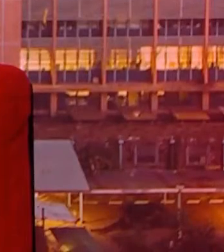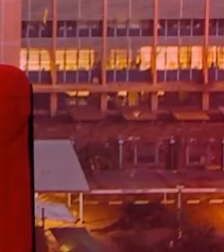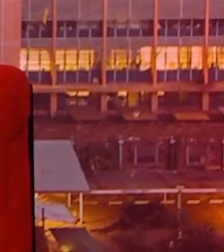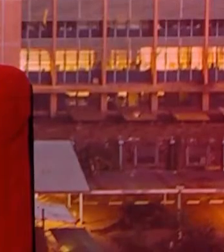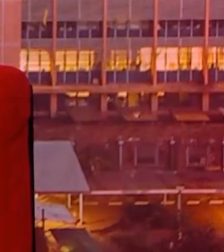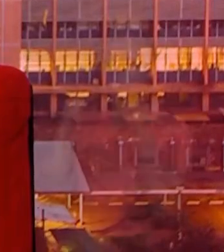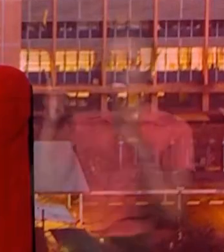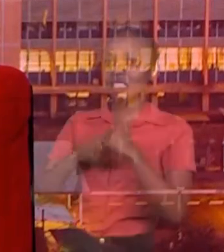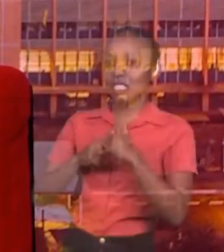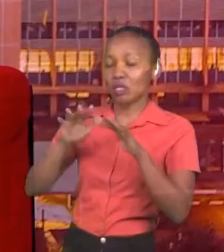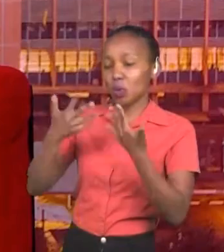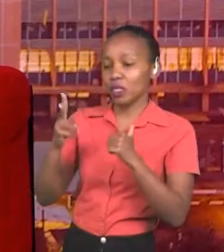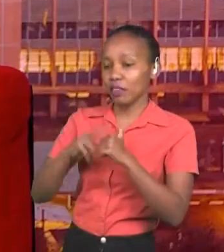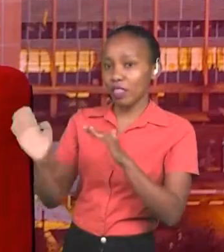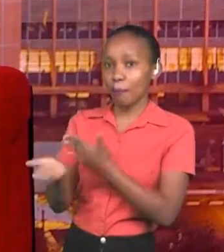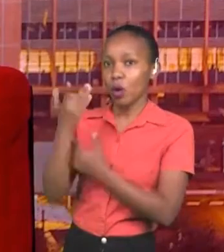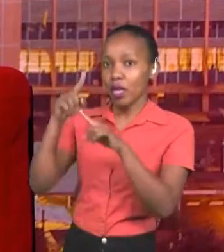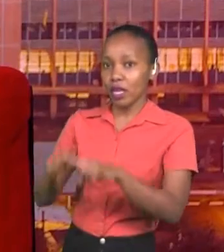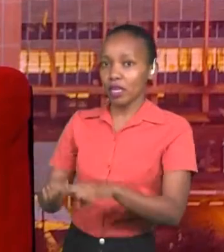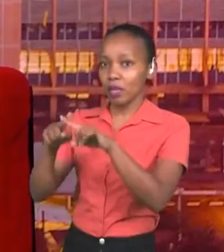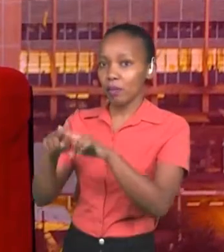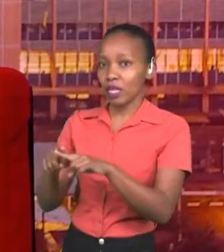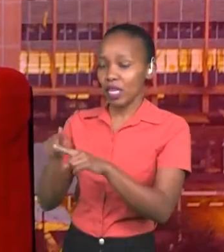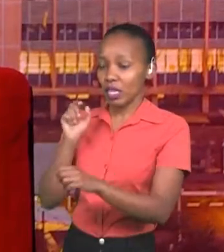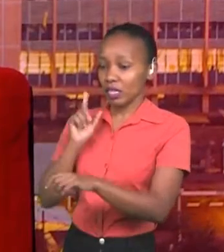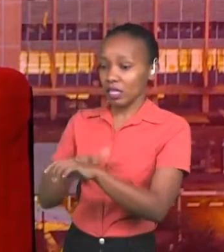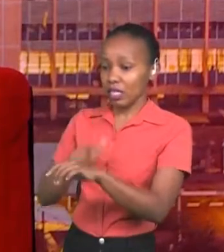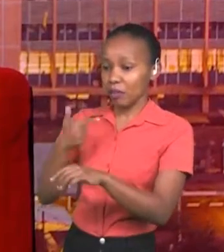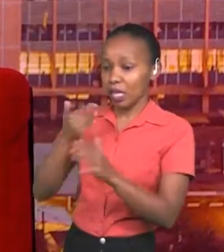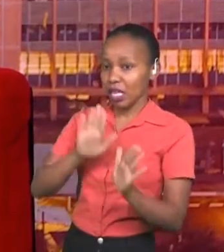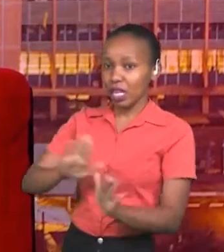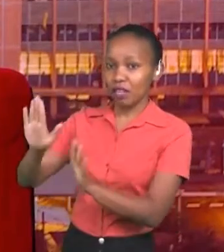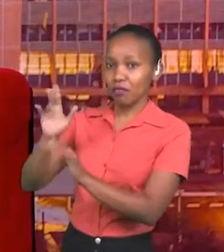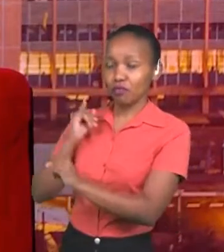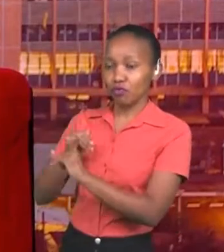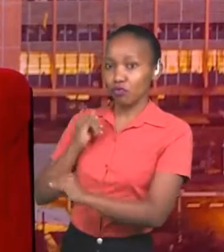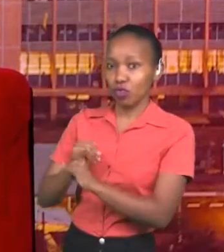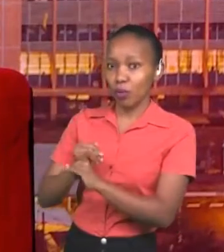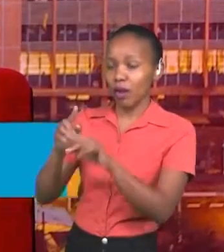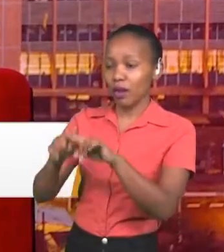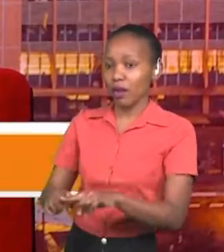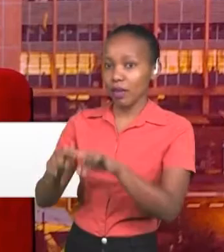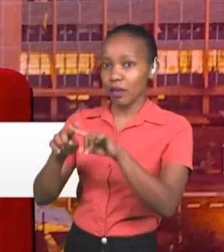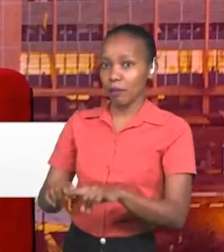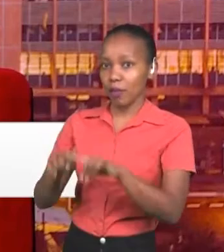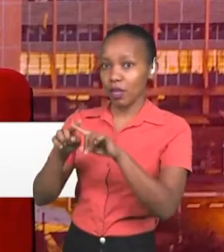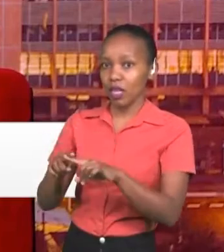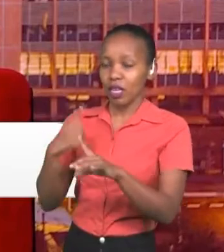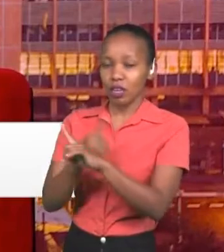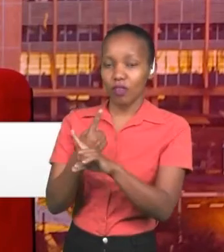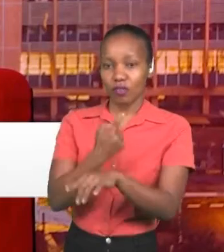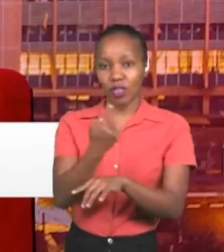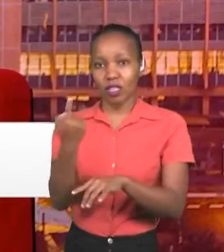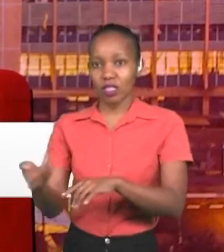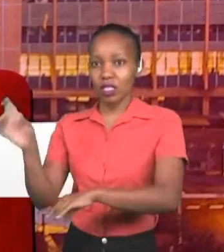6 in the morning or 7 in the morning depending on the time that I leave work in the middle of the night. It just depends. It's just different every single